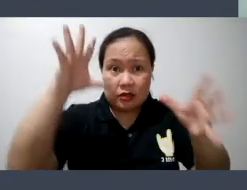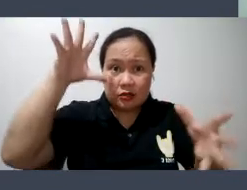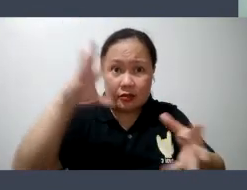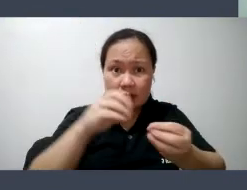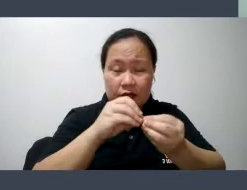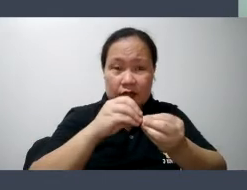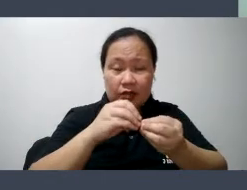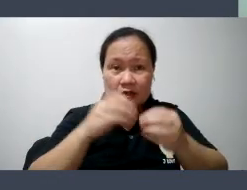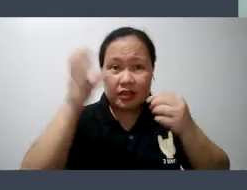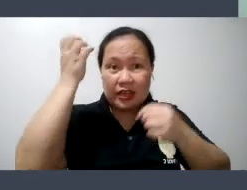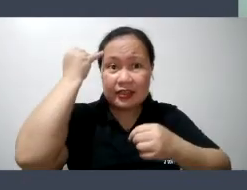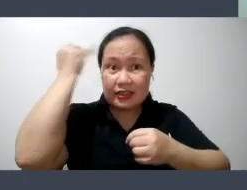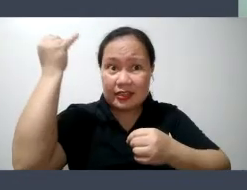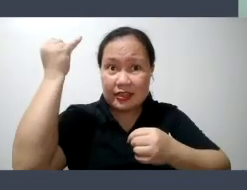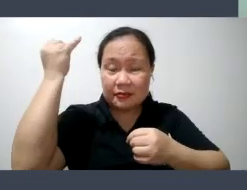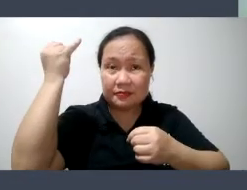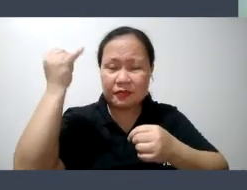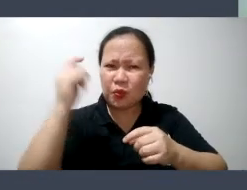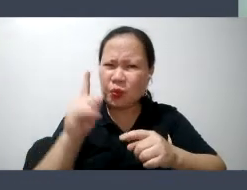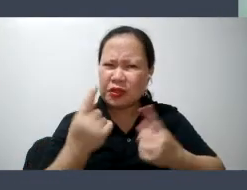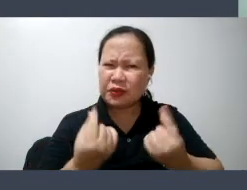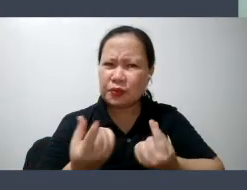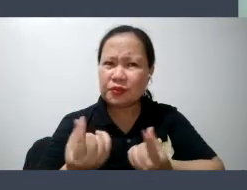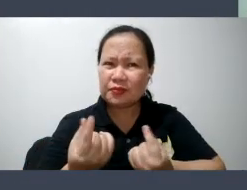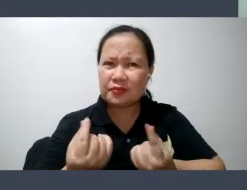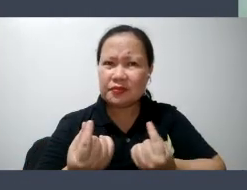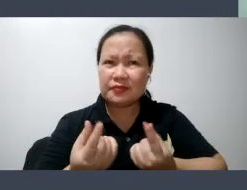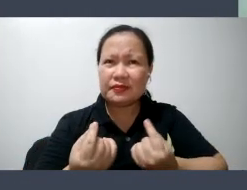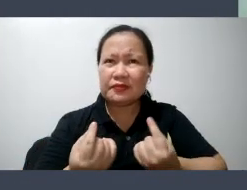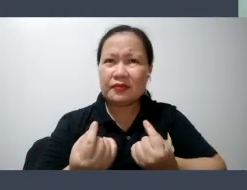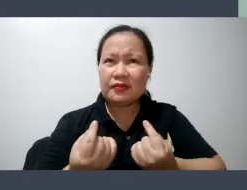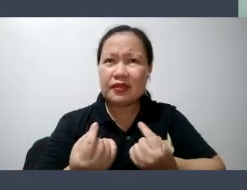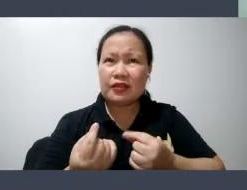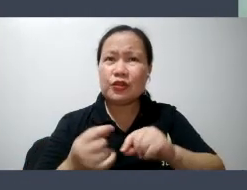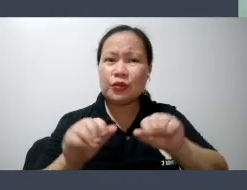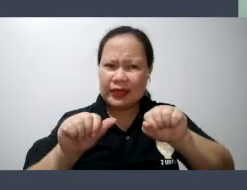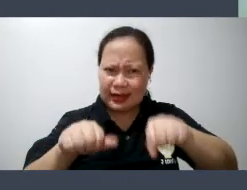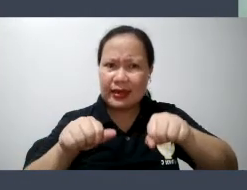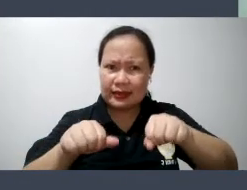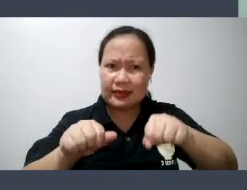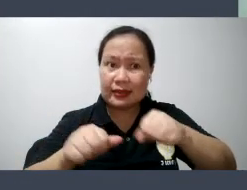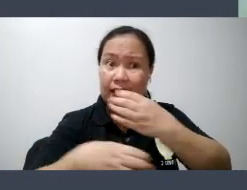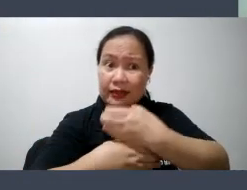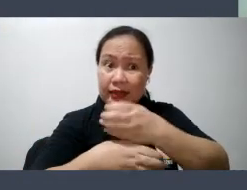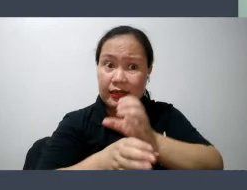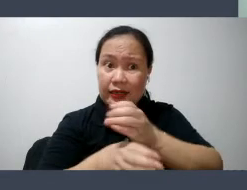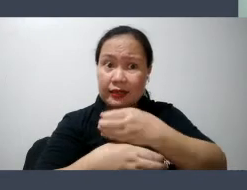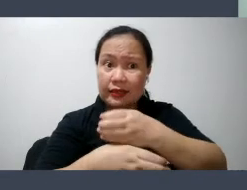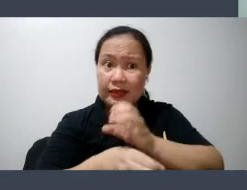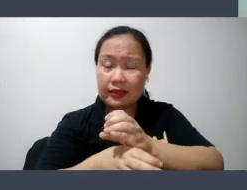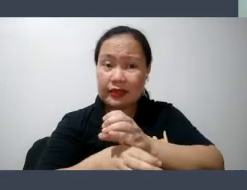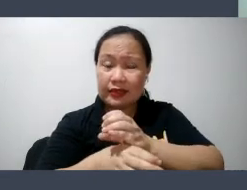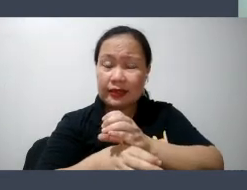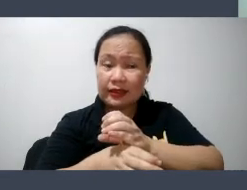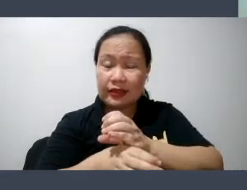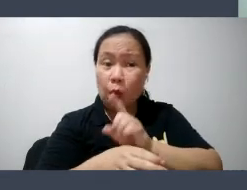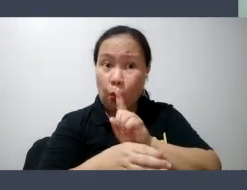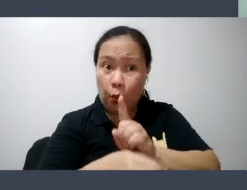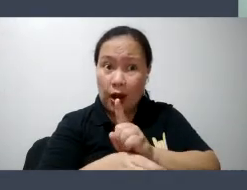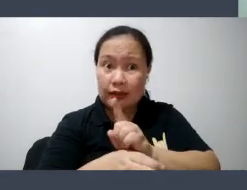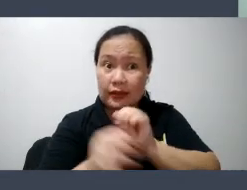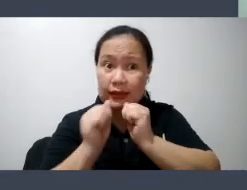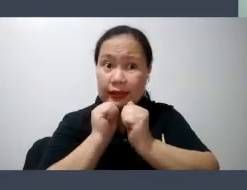this concept mapping, what will you do? you can create one definition